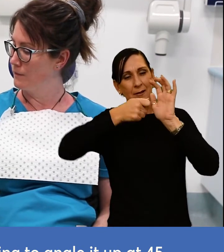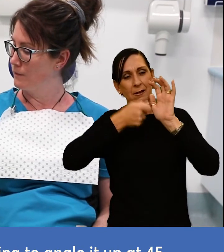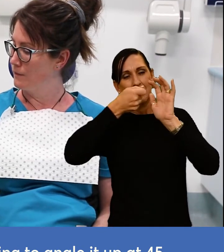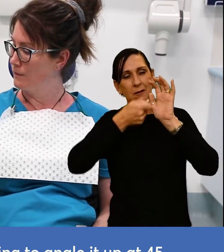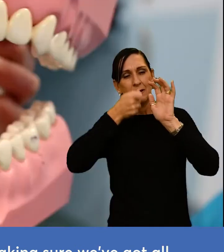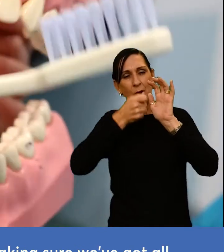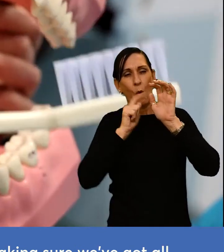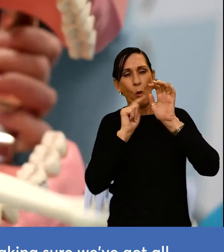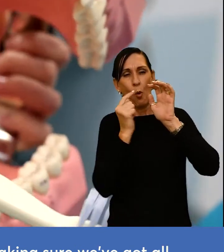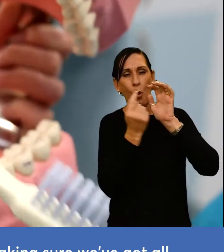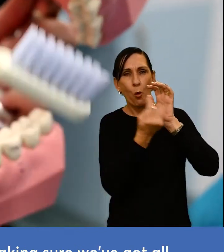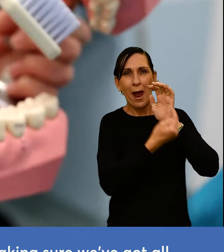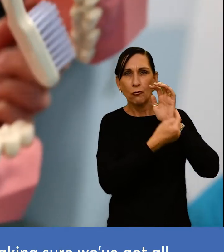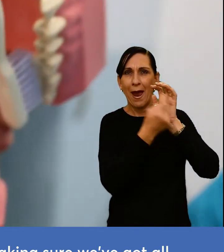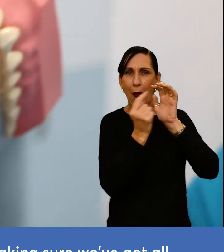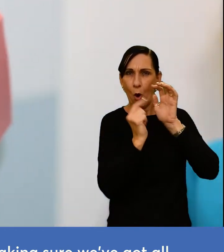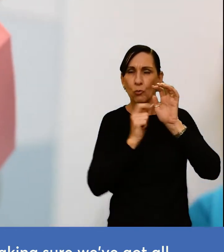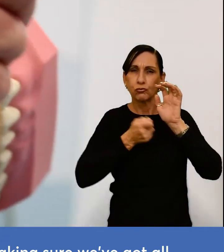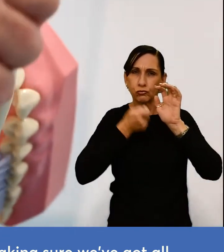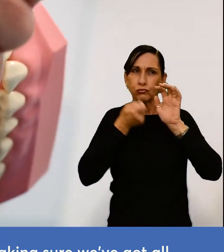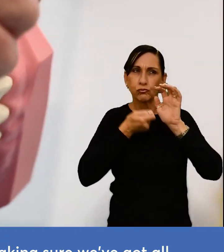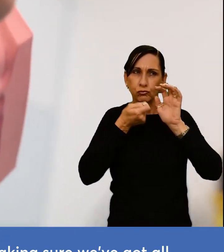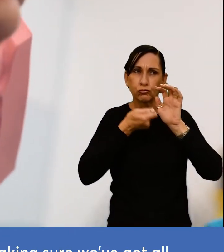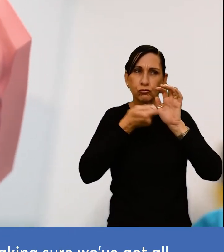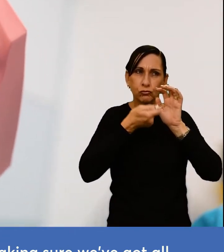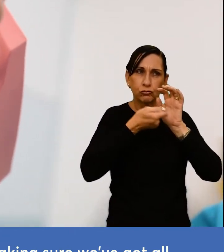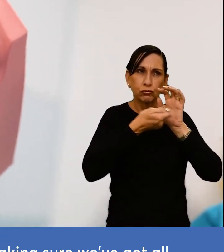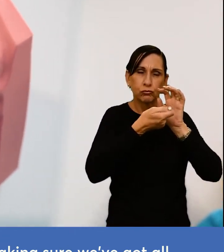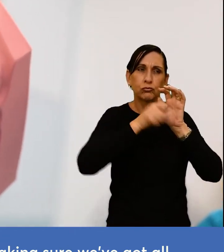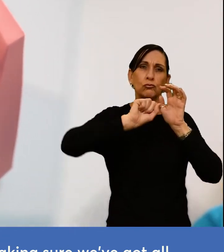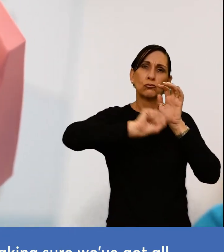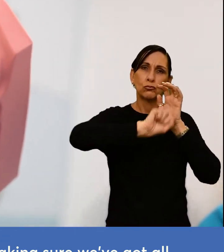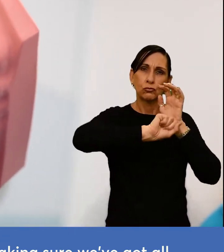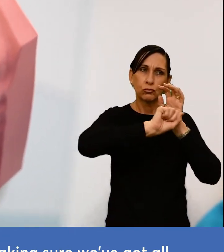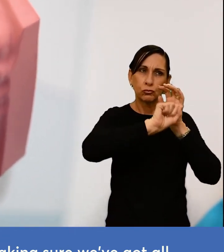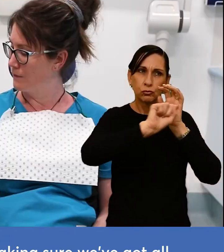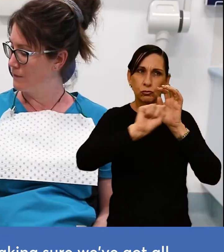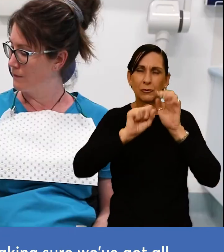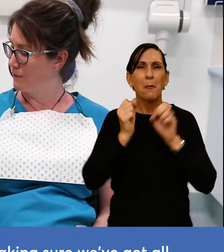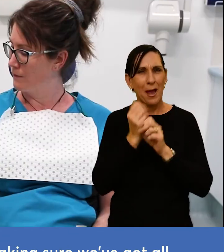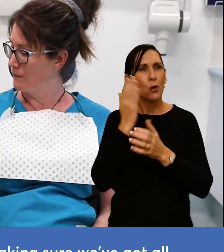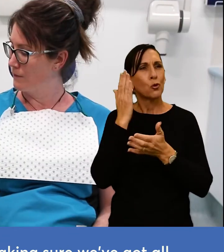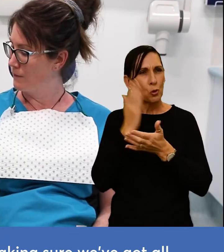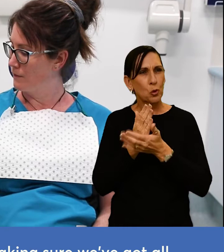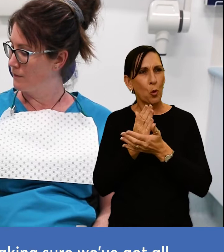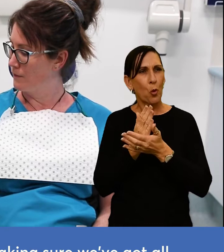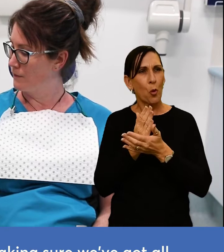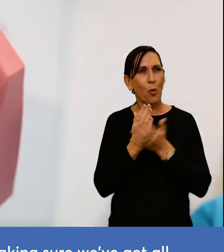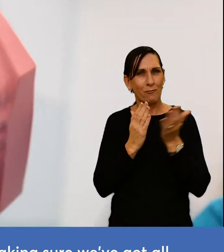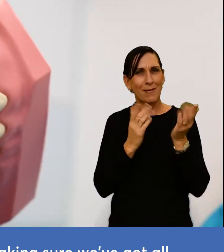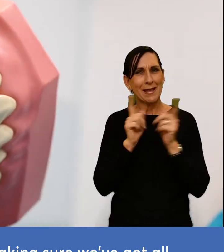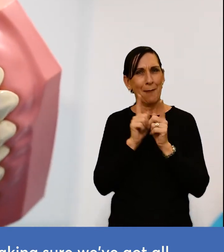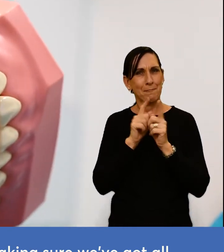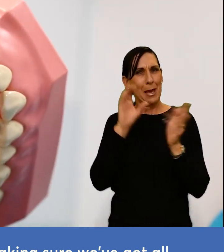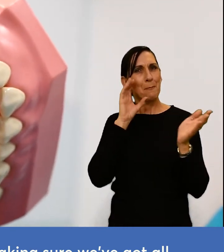45-degree angle, then coming back again and doing this side, coming back,